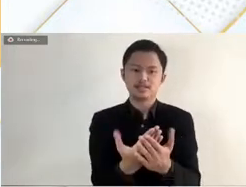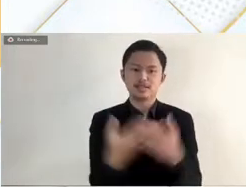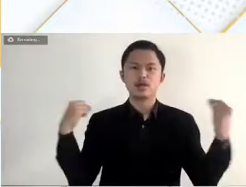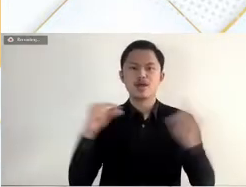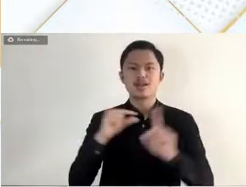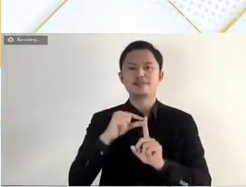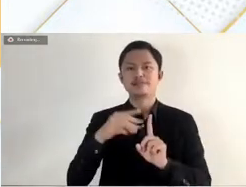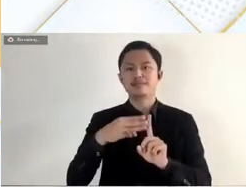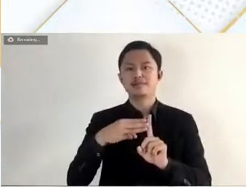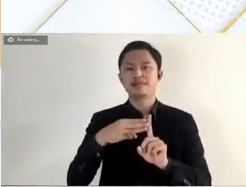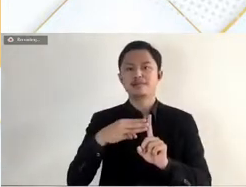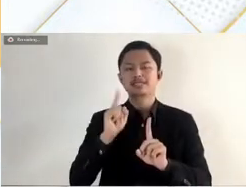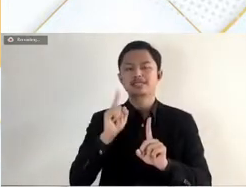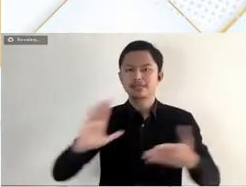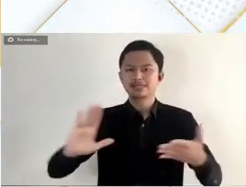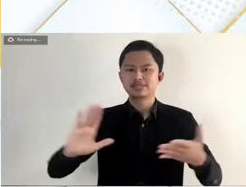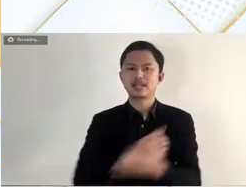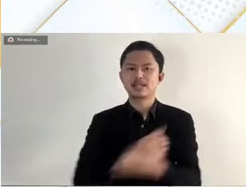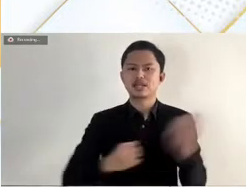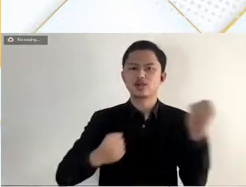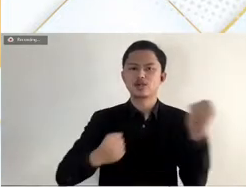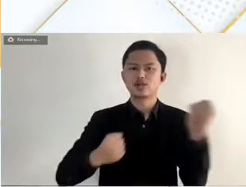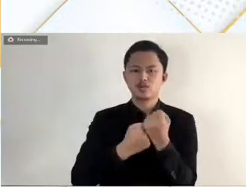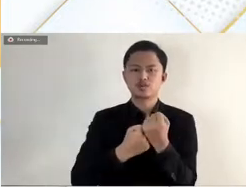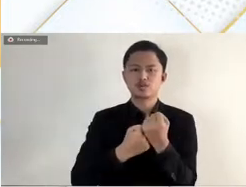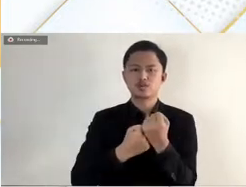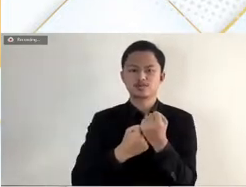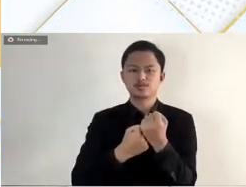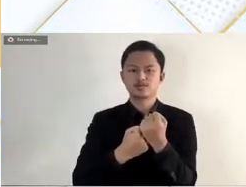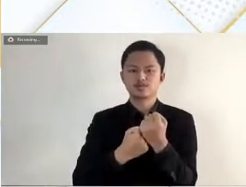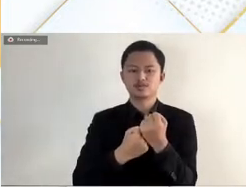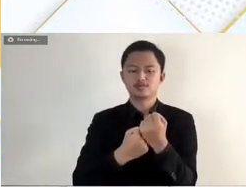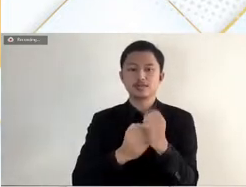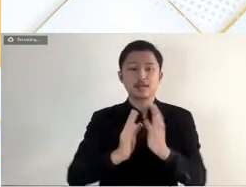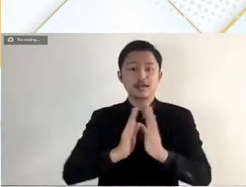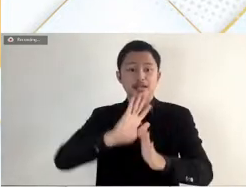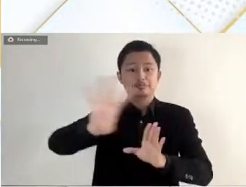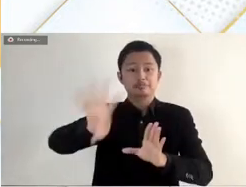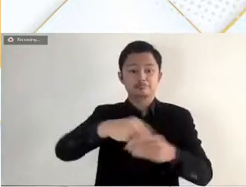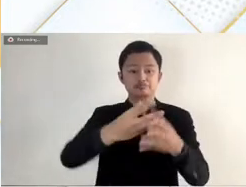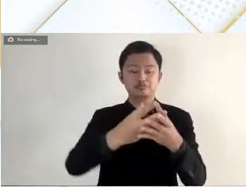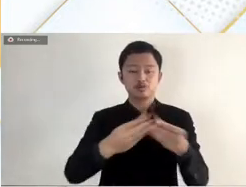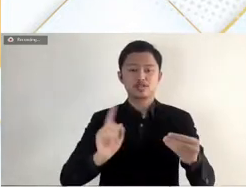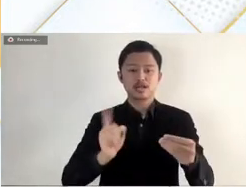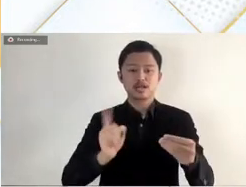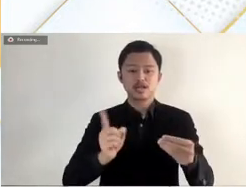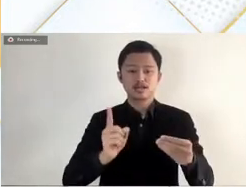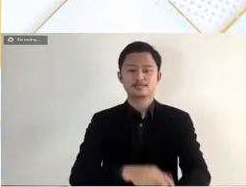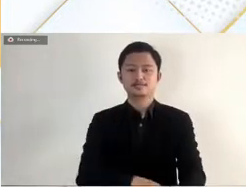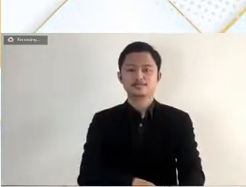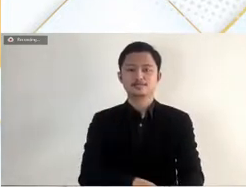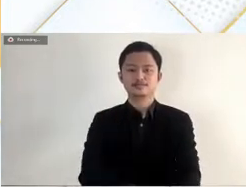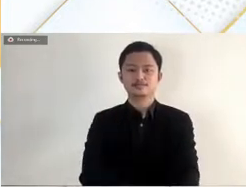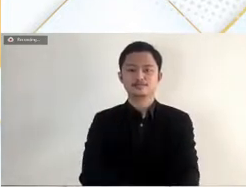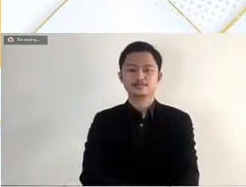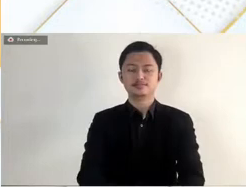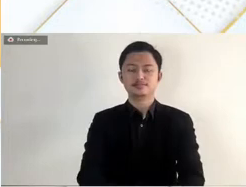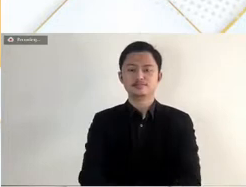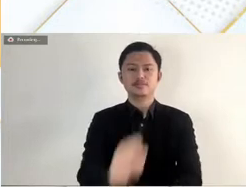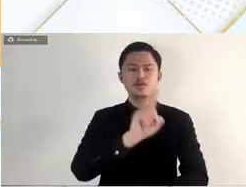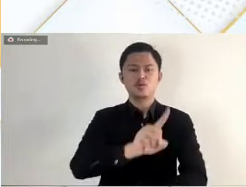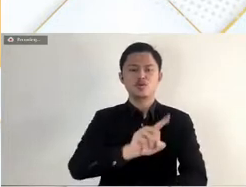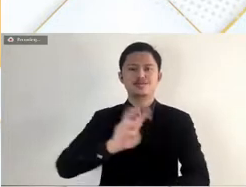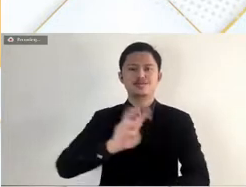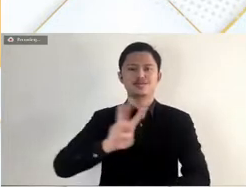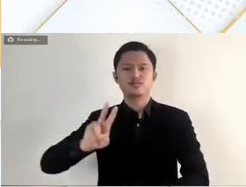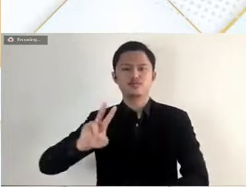momentum and support and application enjoyed by its resolution, landmark resolutions 1325. And